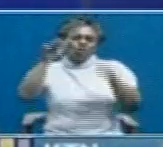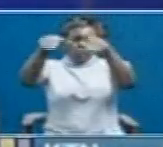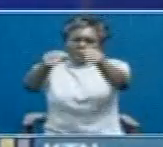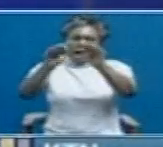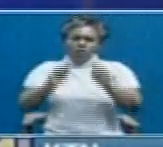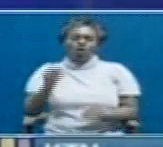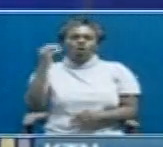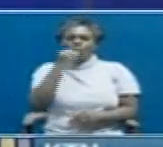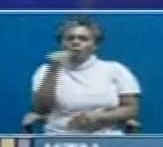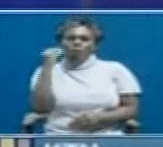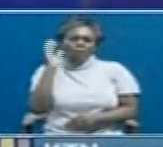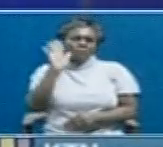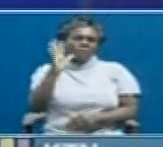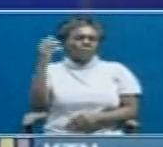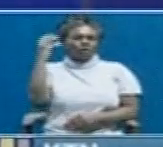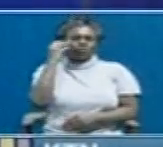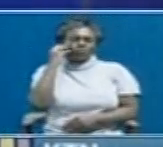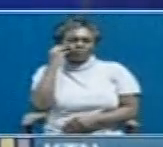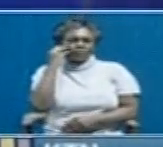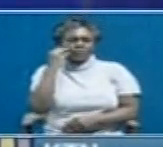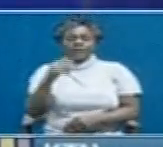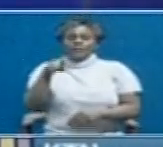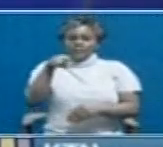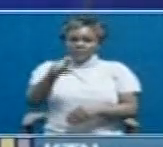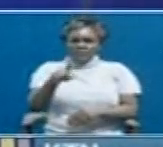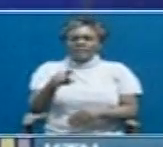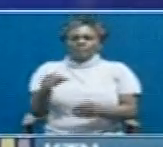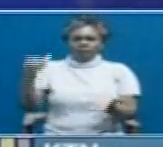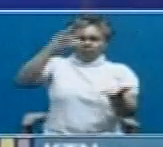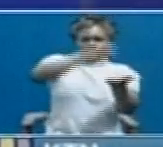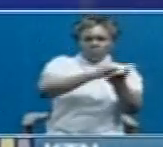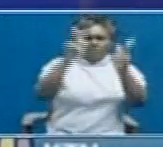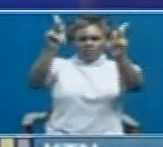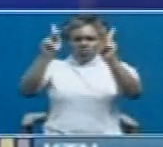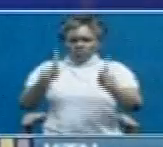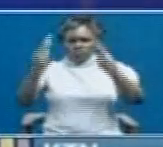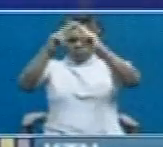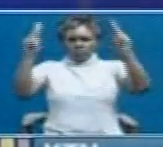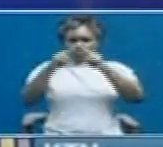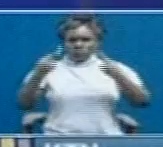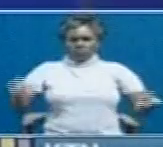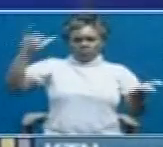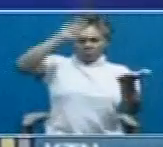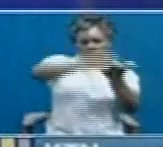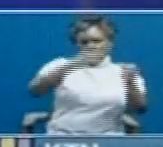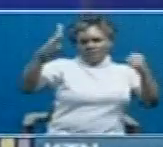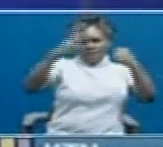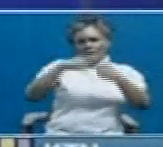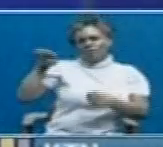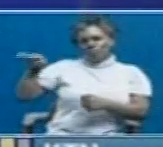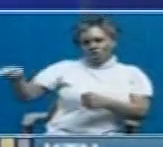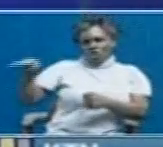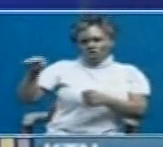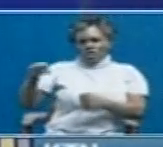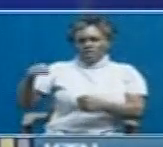his rural home in Mbita constituency tomorrow. The cortege that landed at Kisumu International Airport at 9 in the morning snaked its